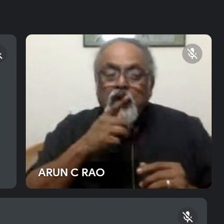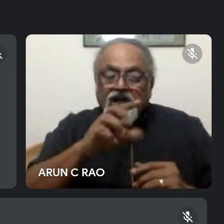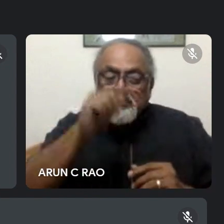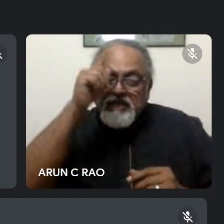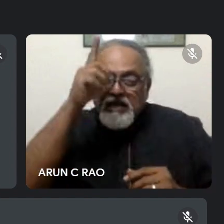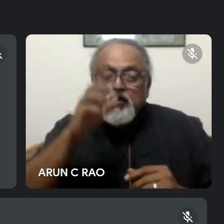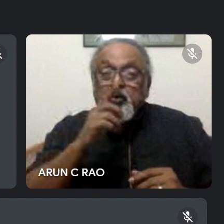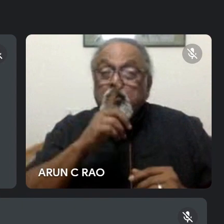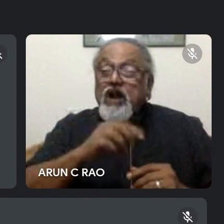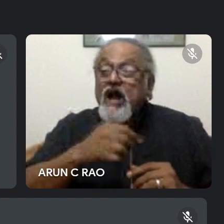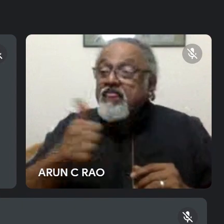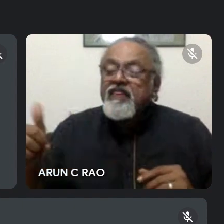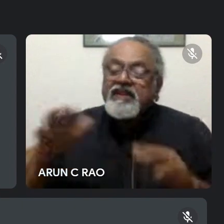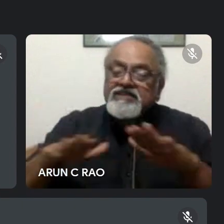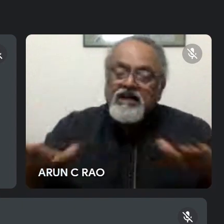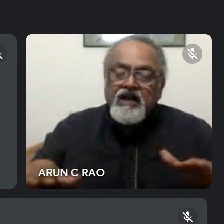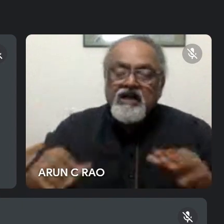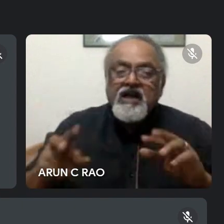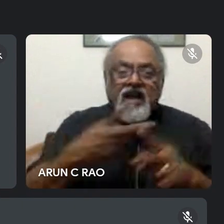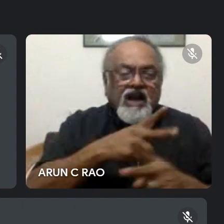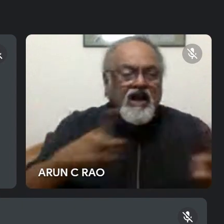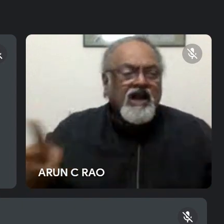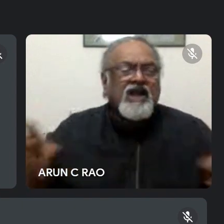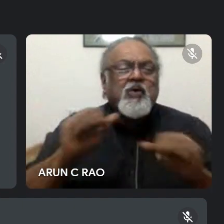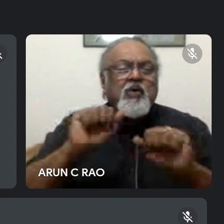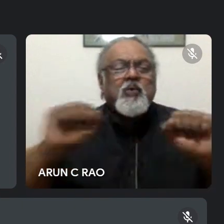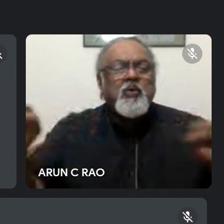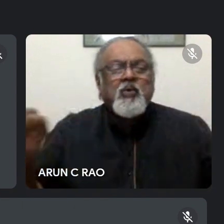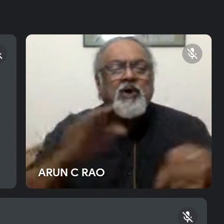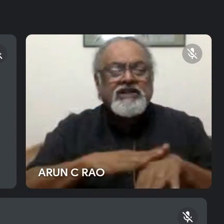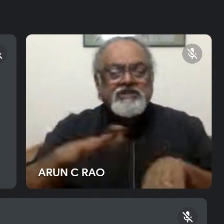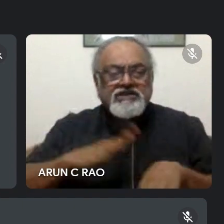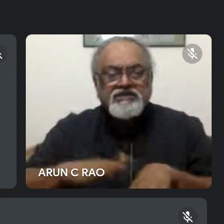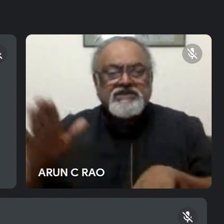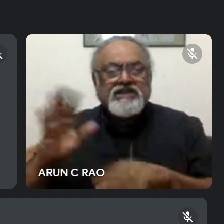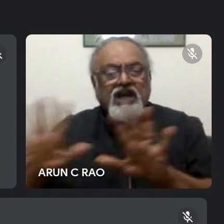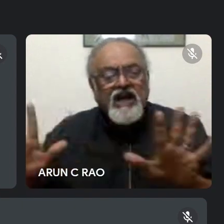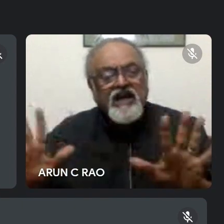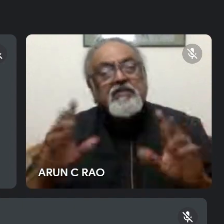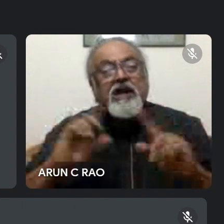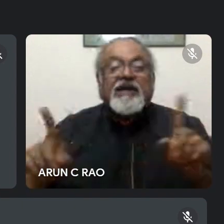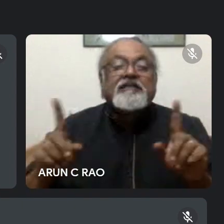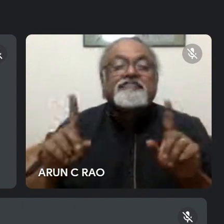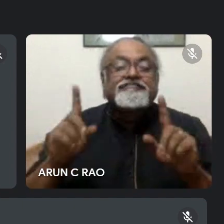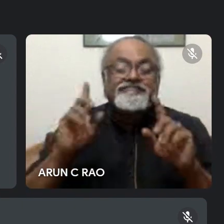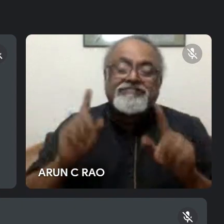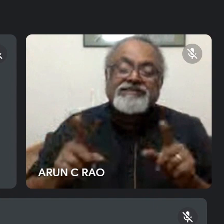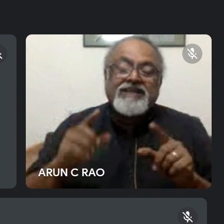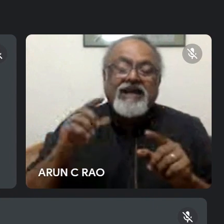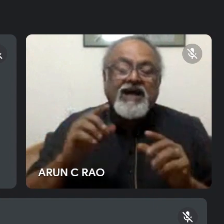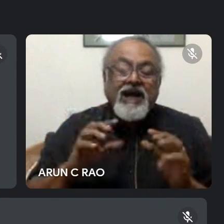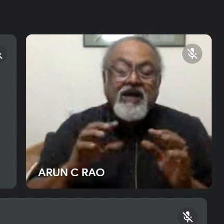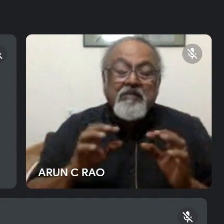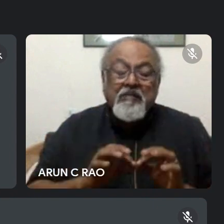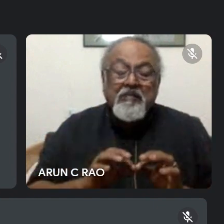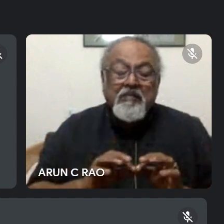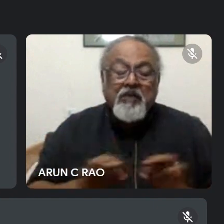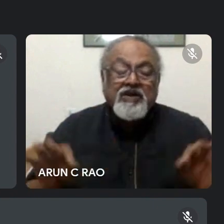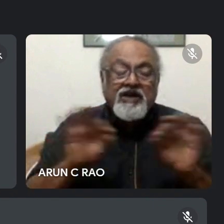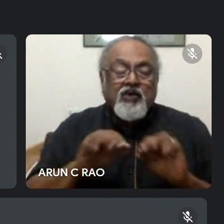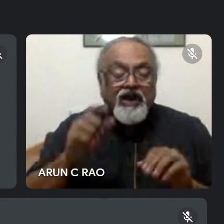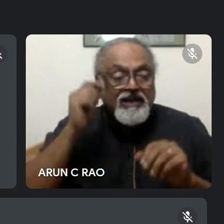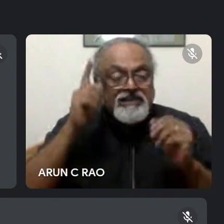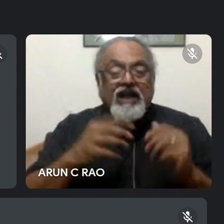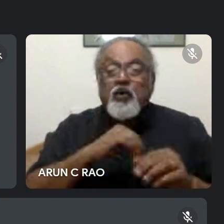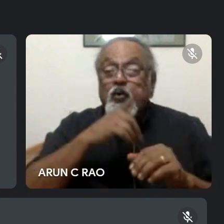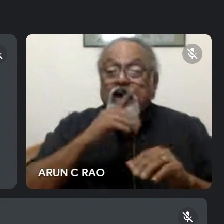experiences from other children and so on, or from the work that y'all do. But I think the biggest challenge that I probably have